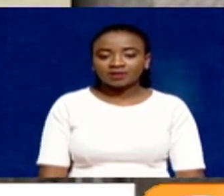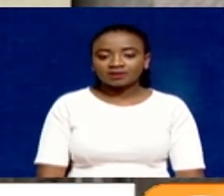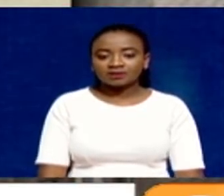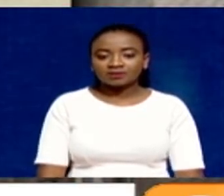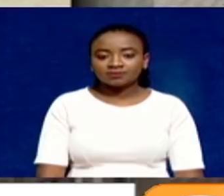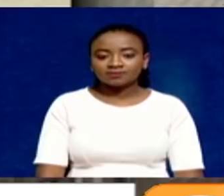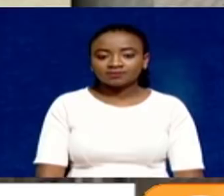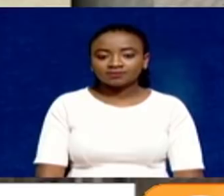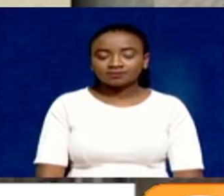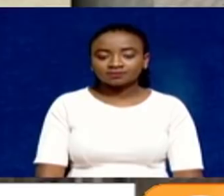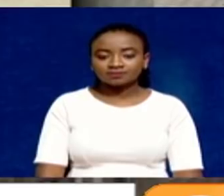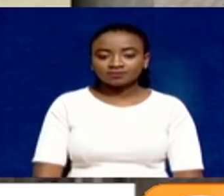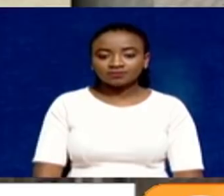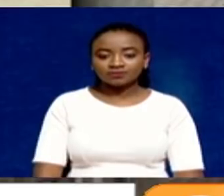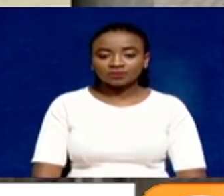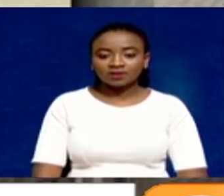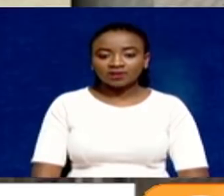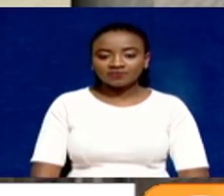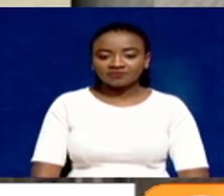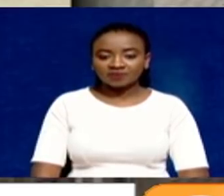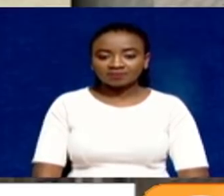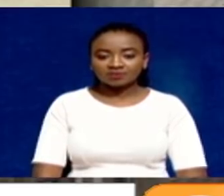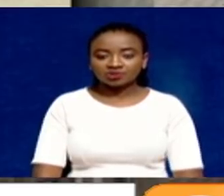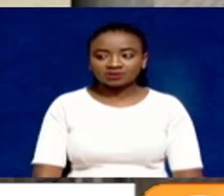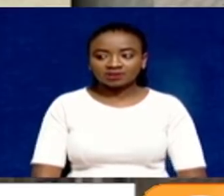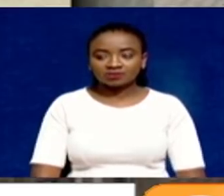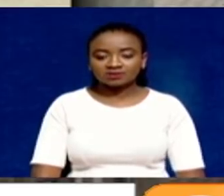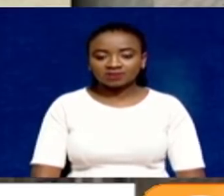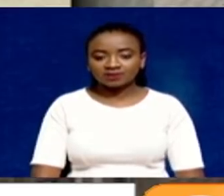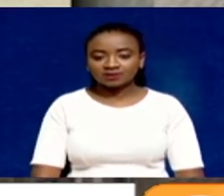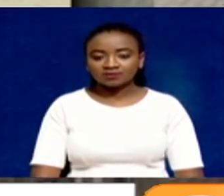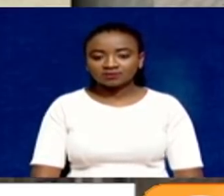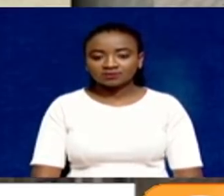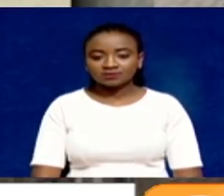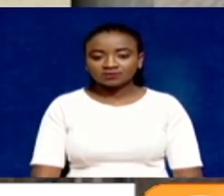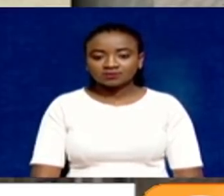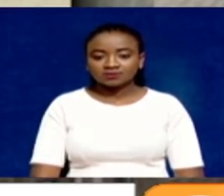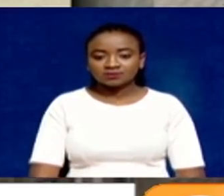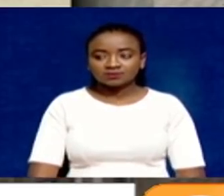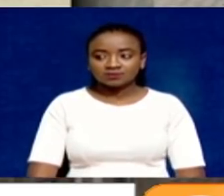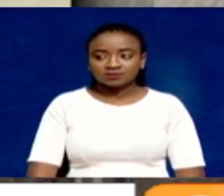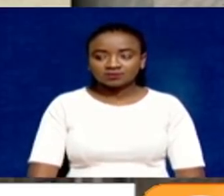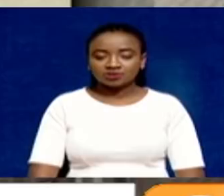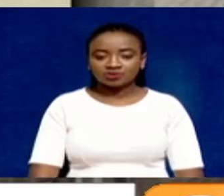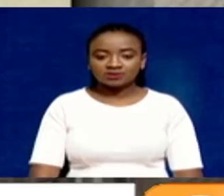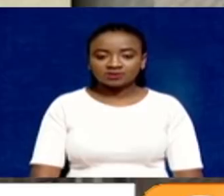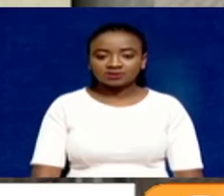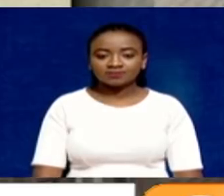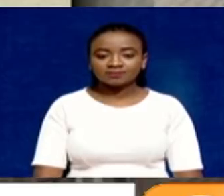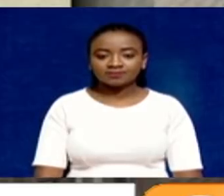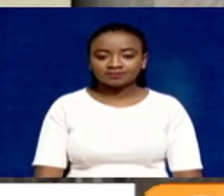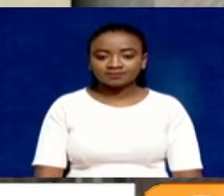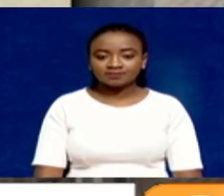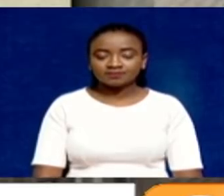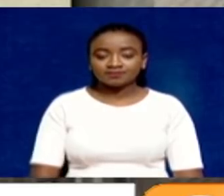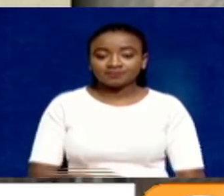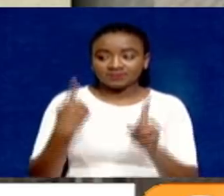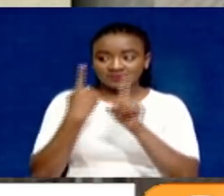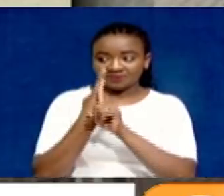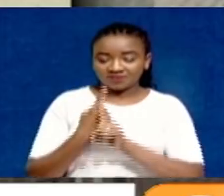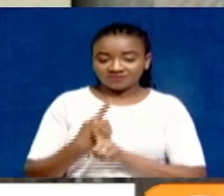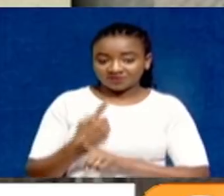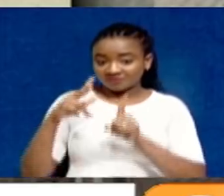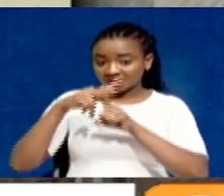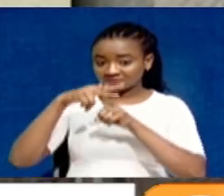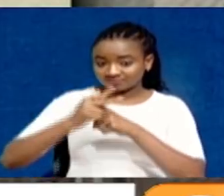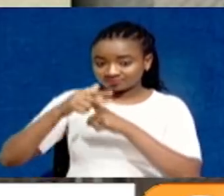doors open directly to the outside to be functional and checked regularly, floodlights to be installed to enhance security and safety,